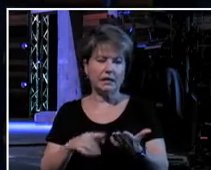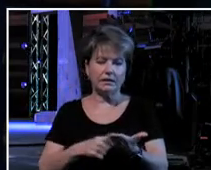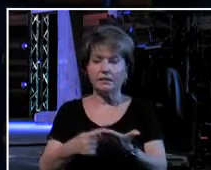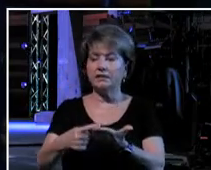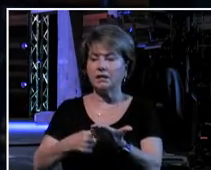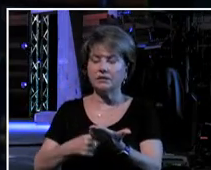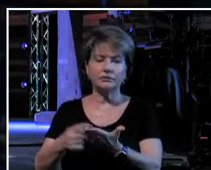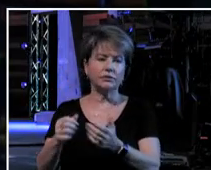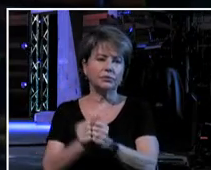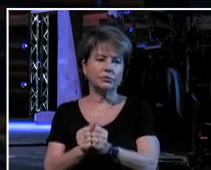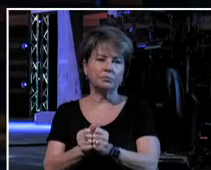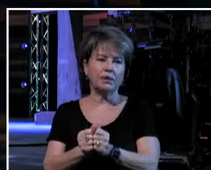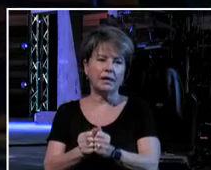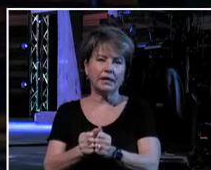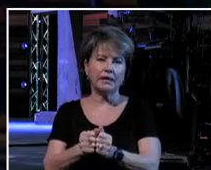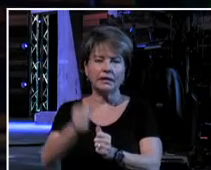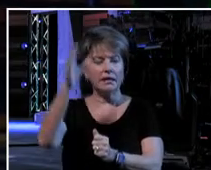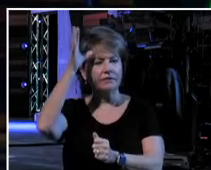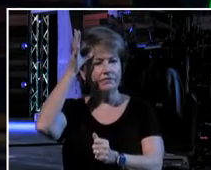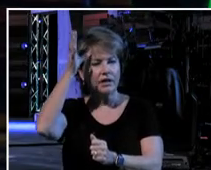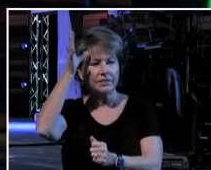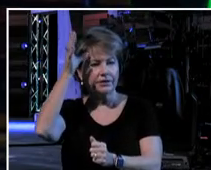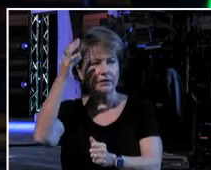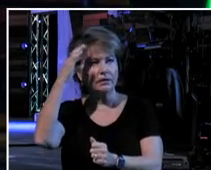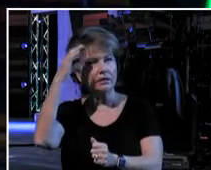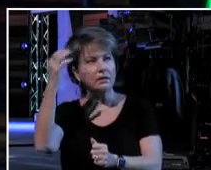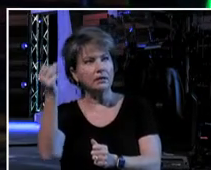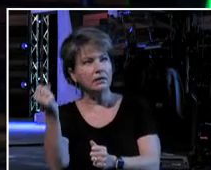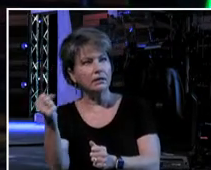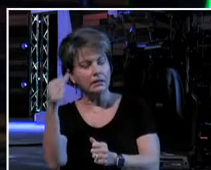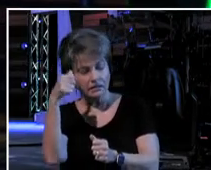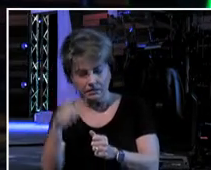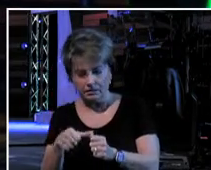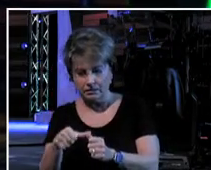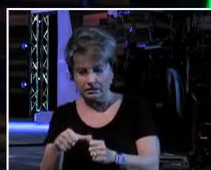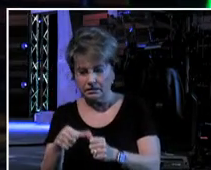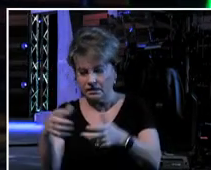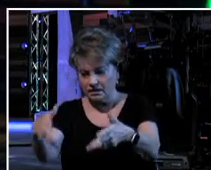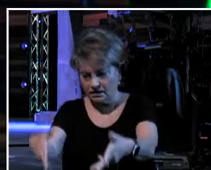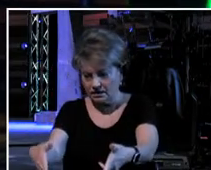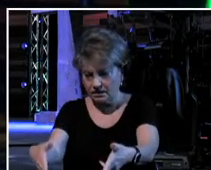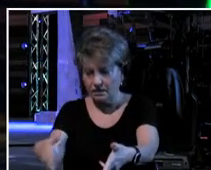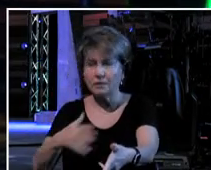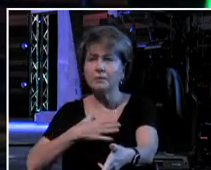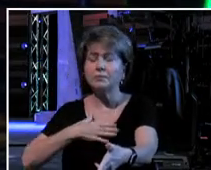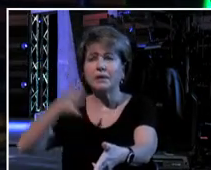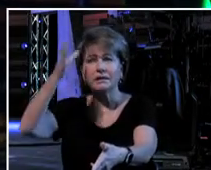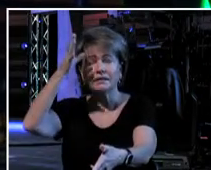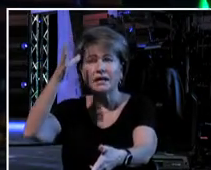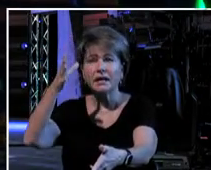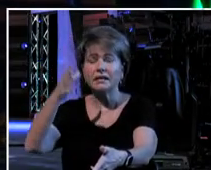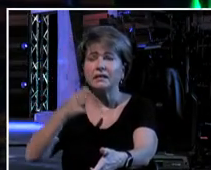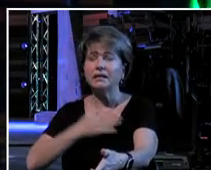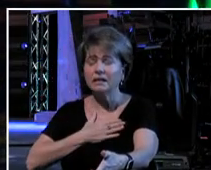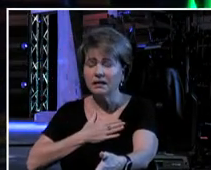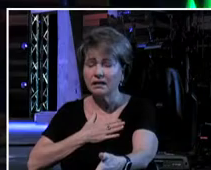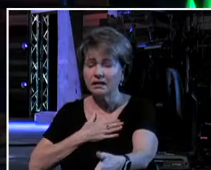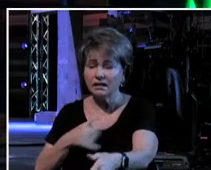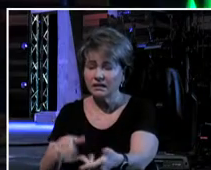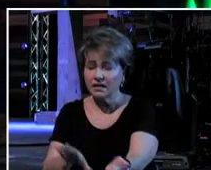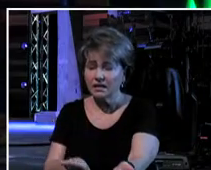that relationship, leaving the hospice place where his body was, I just saying, will my life ever be the same in this